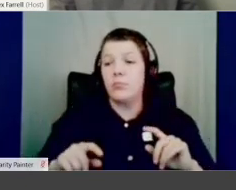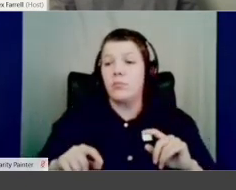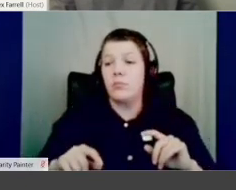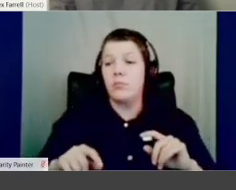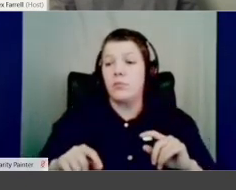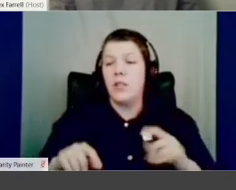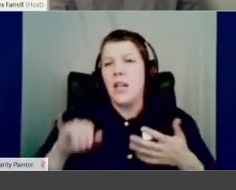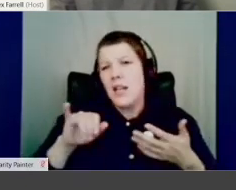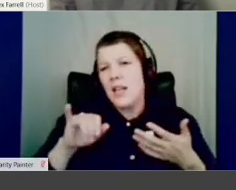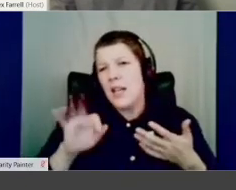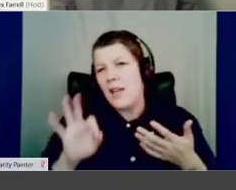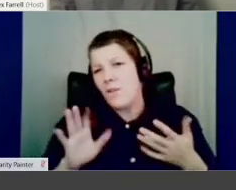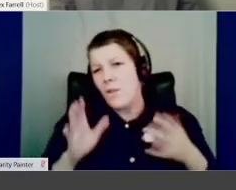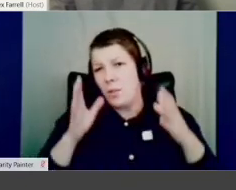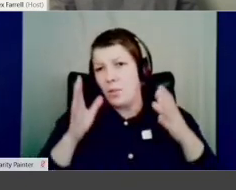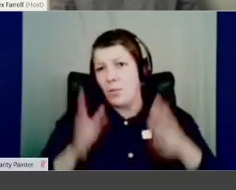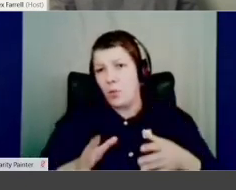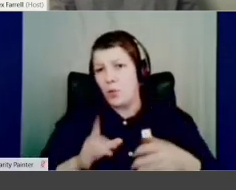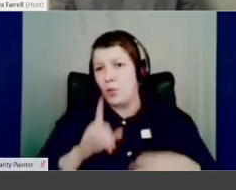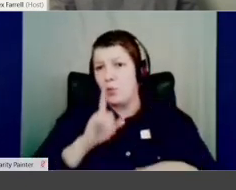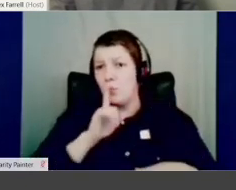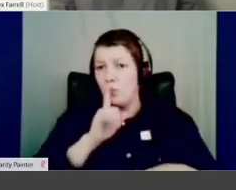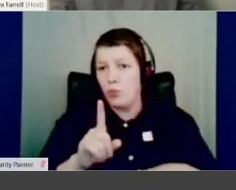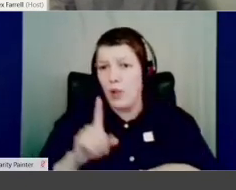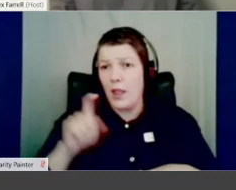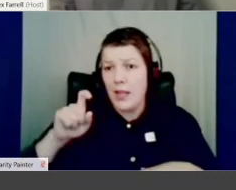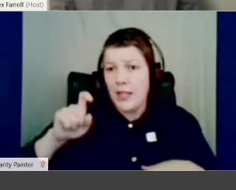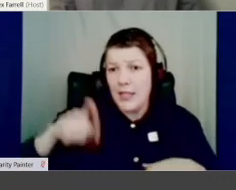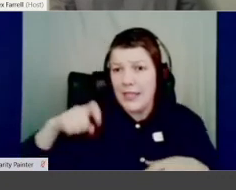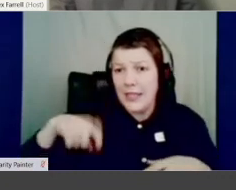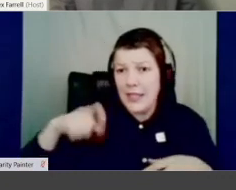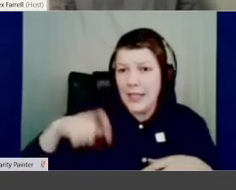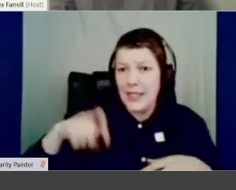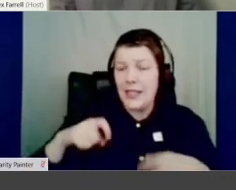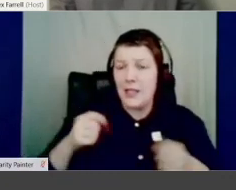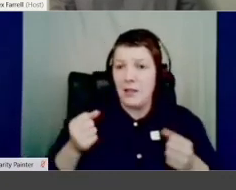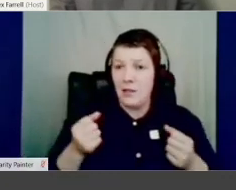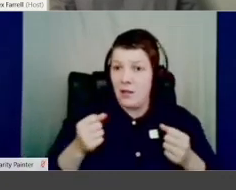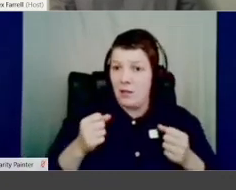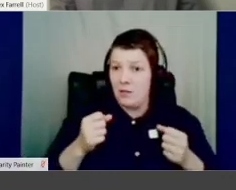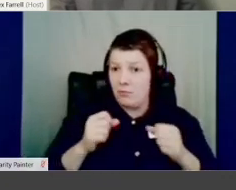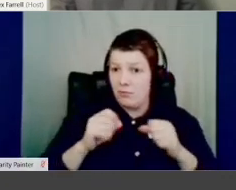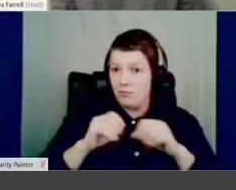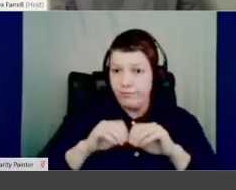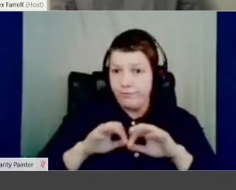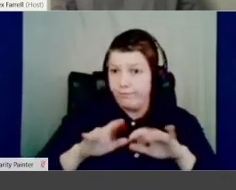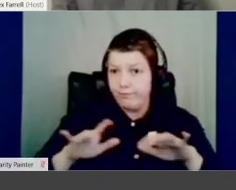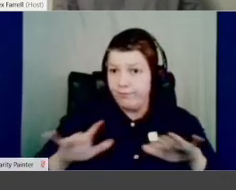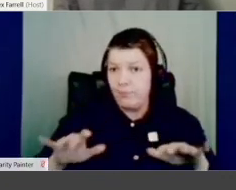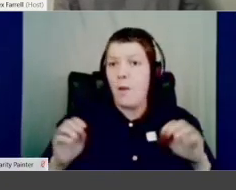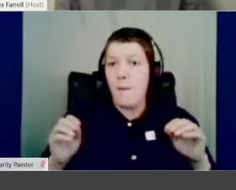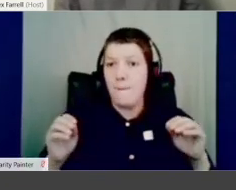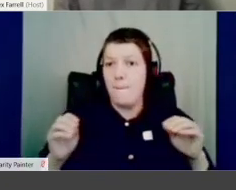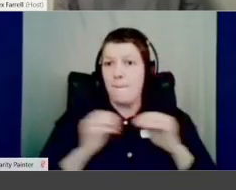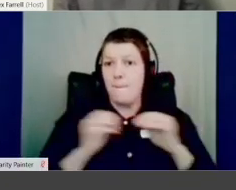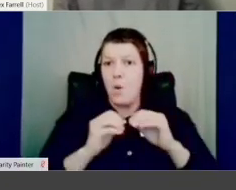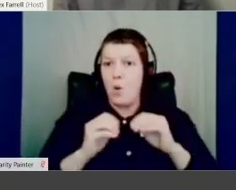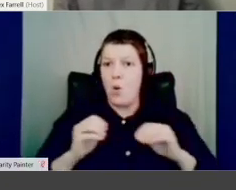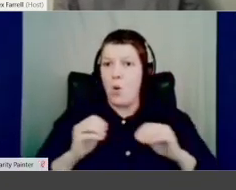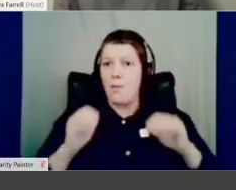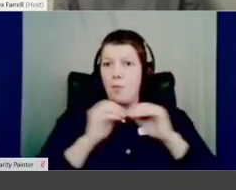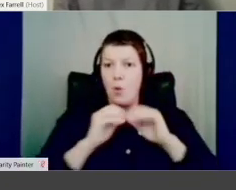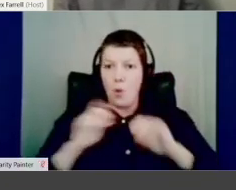enough need, and people start seeing the need, and people have the time and the